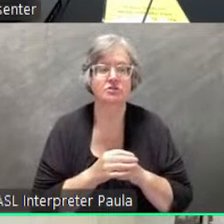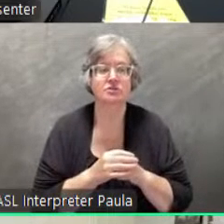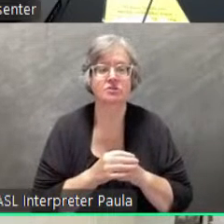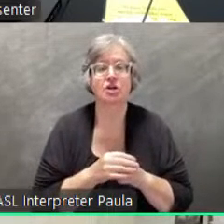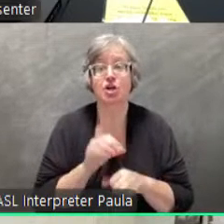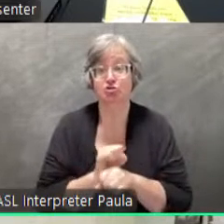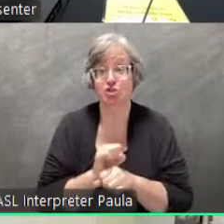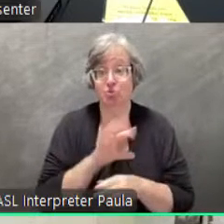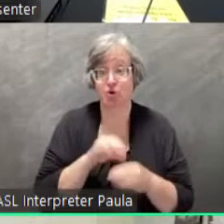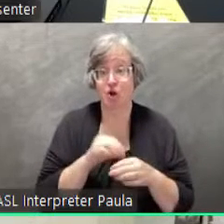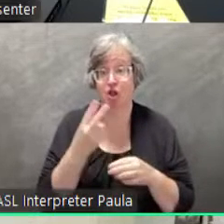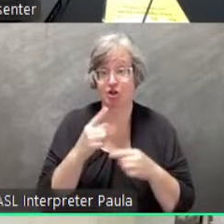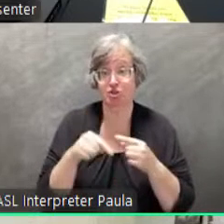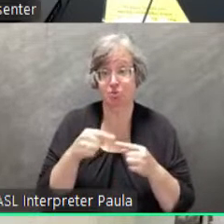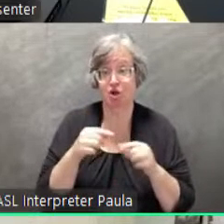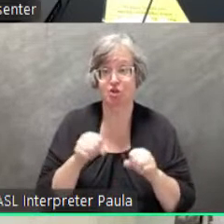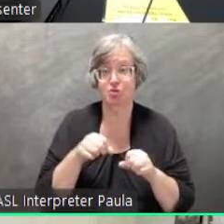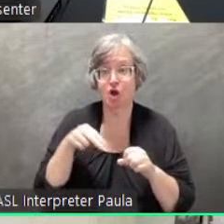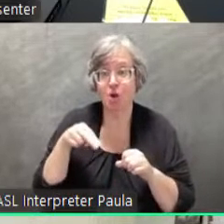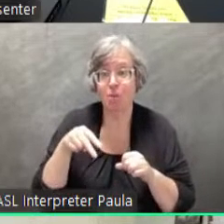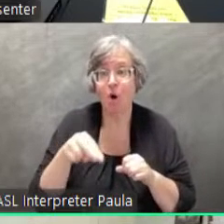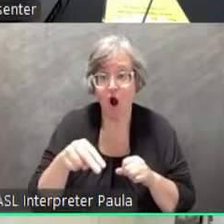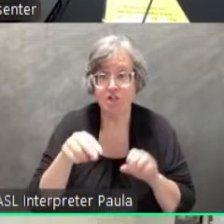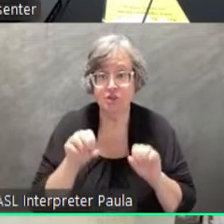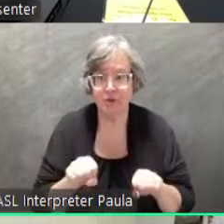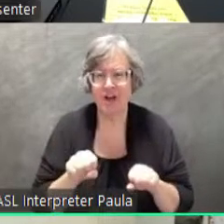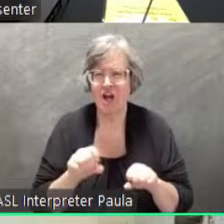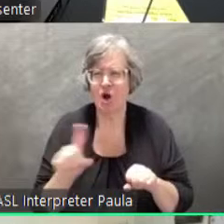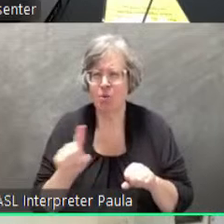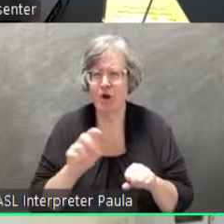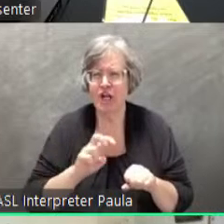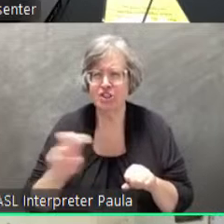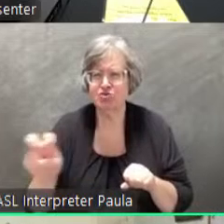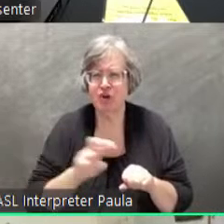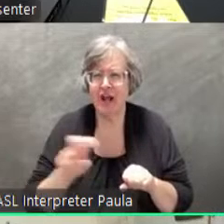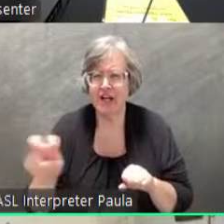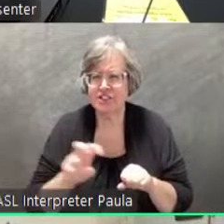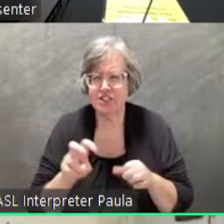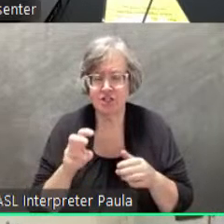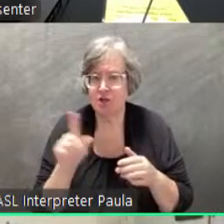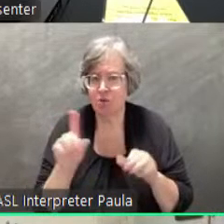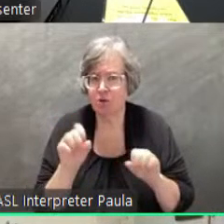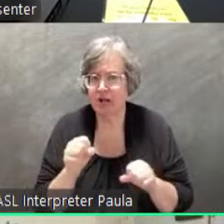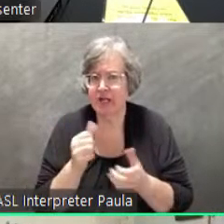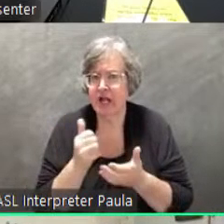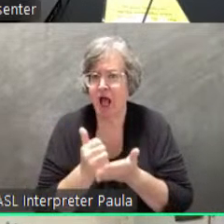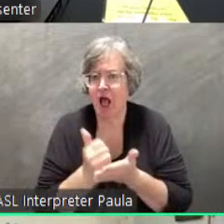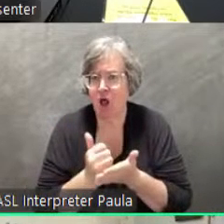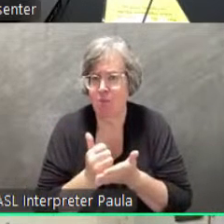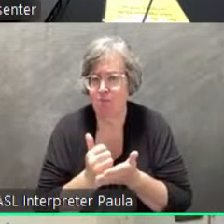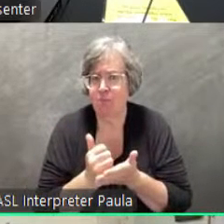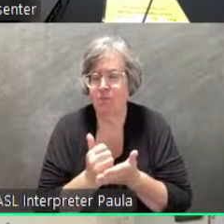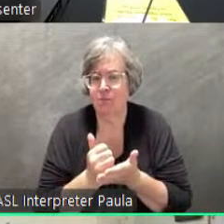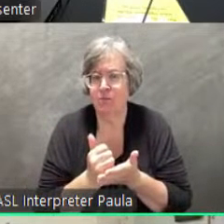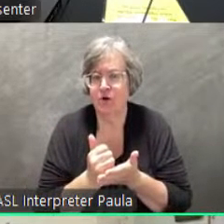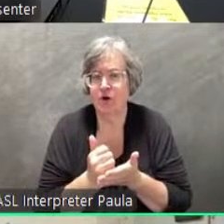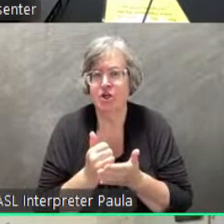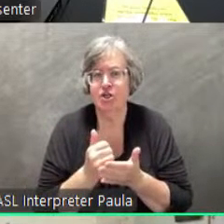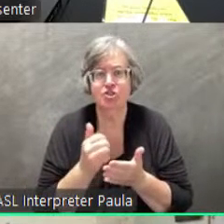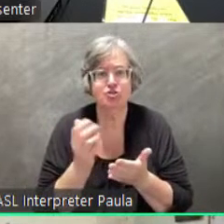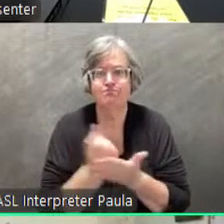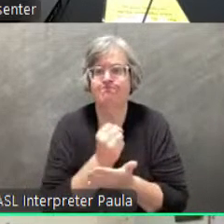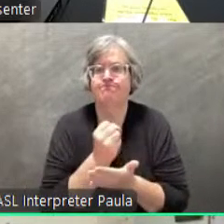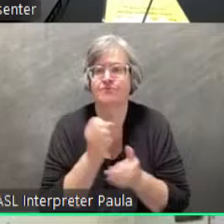job within 2 miles you can probably walk to. Where is transit really contributing massively to access to